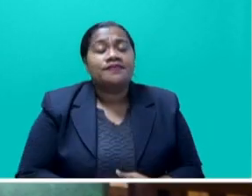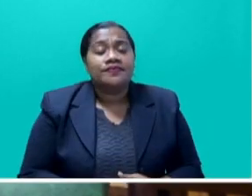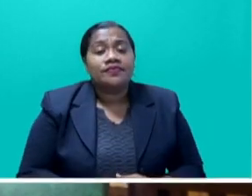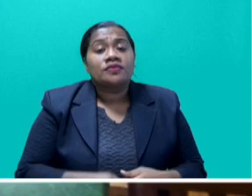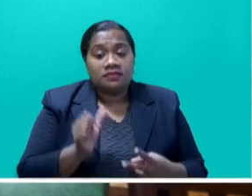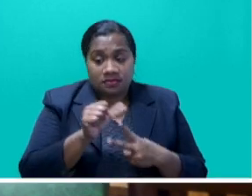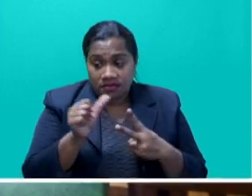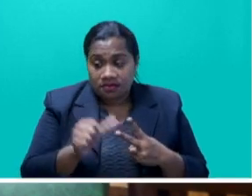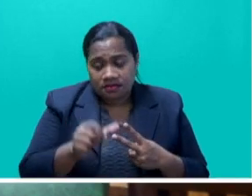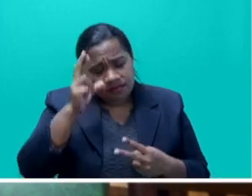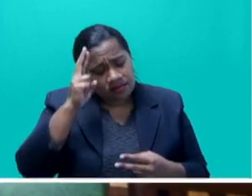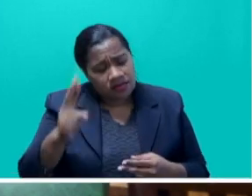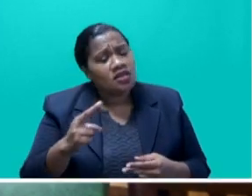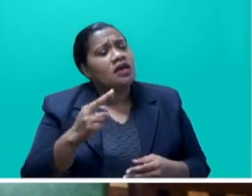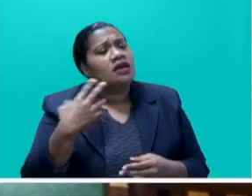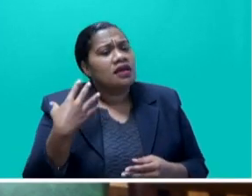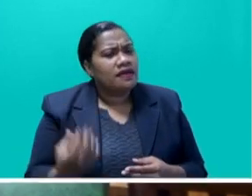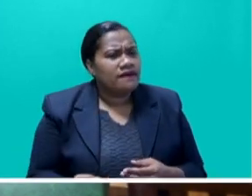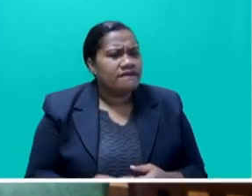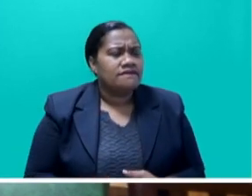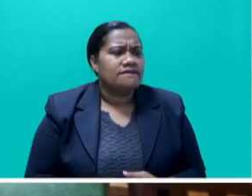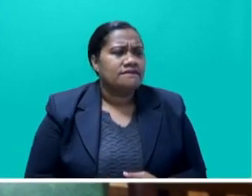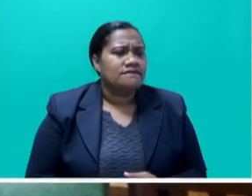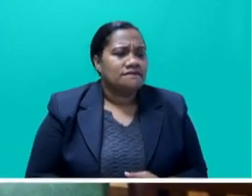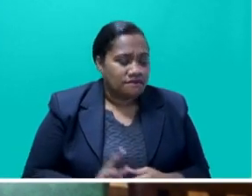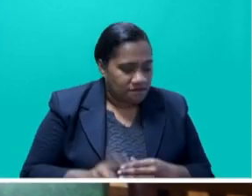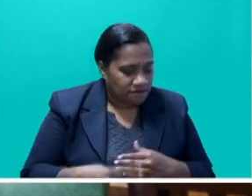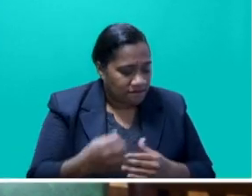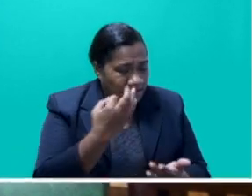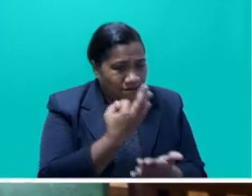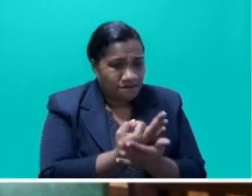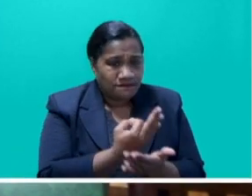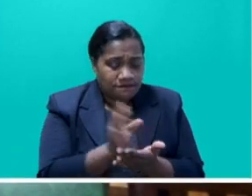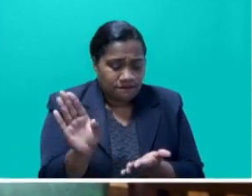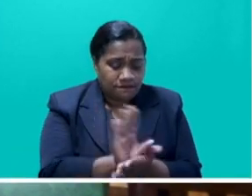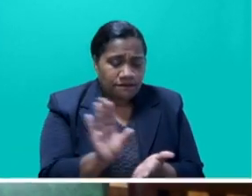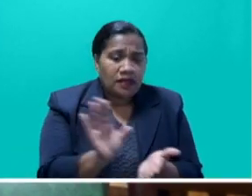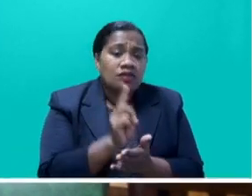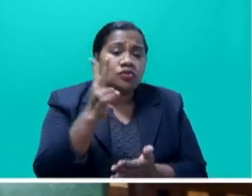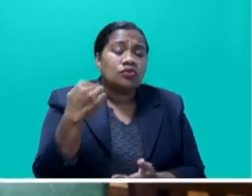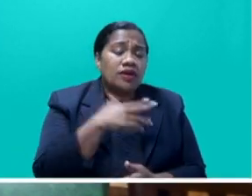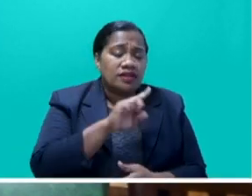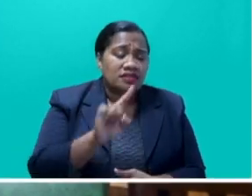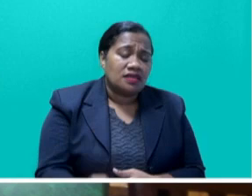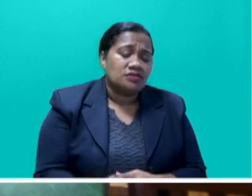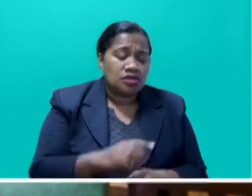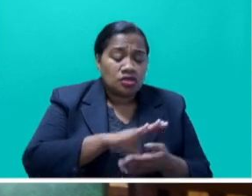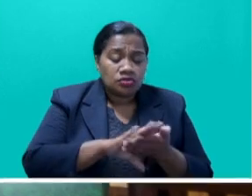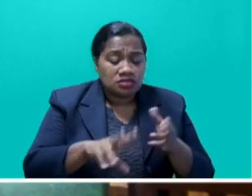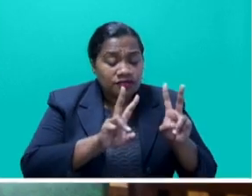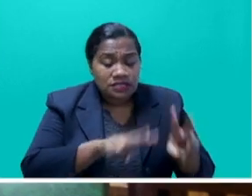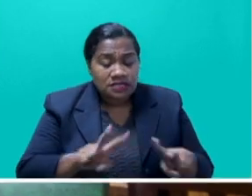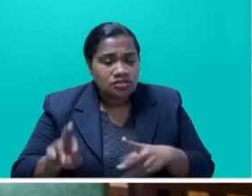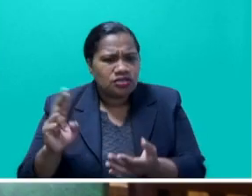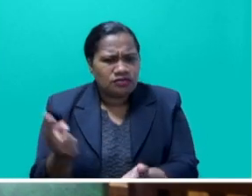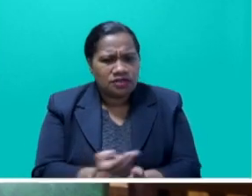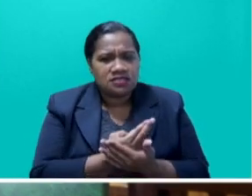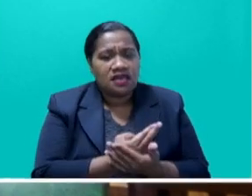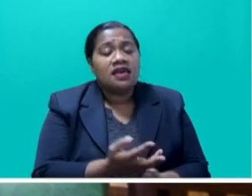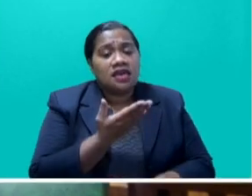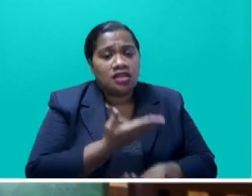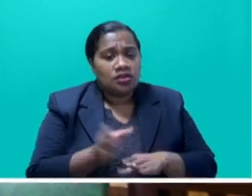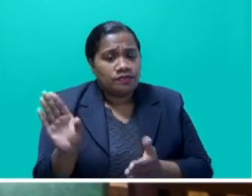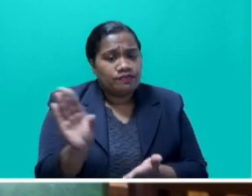have the continued funding of $200,000 for search and rescue, and of course a new allocation of